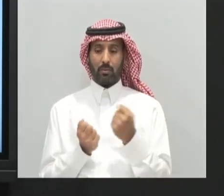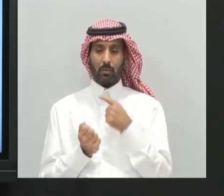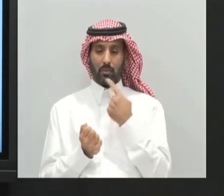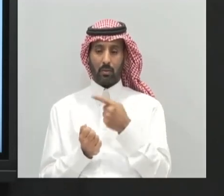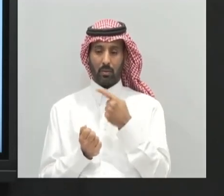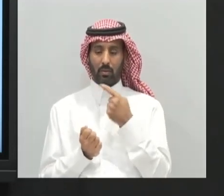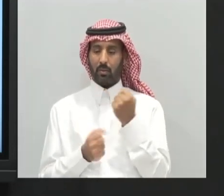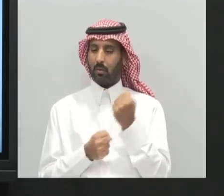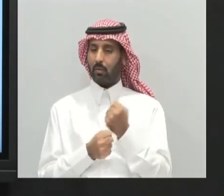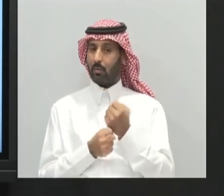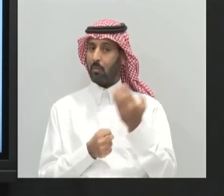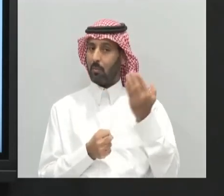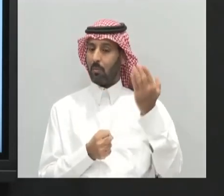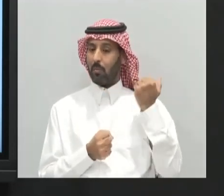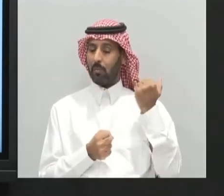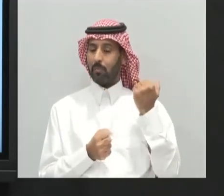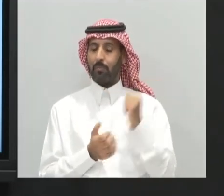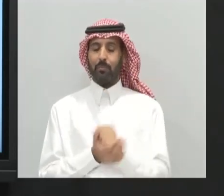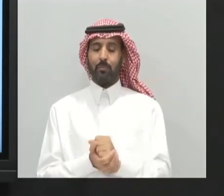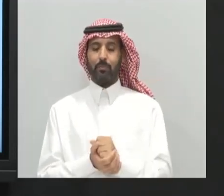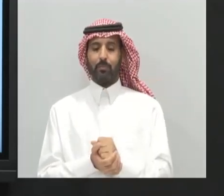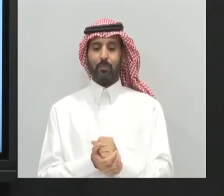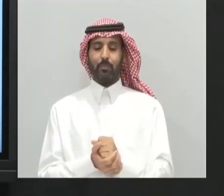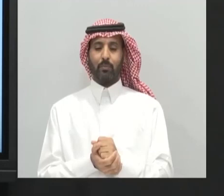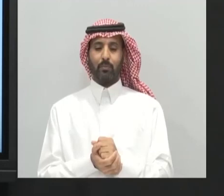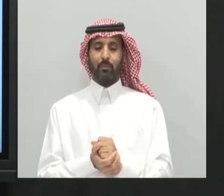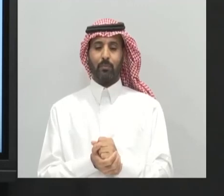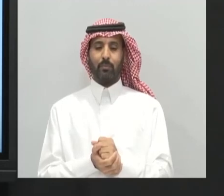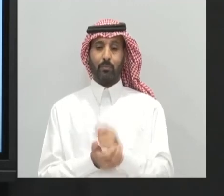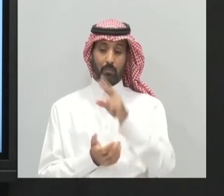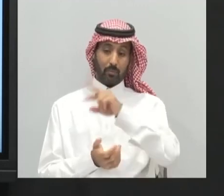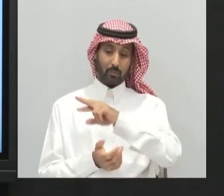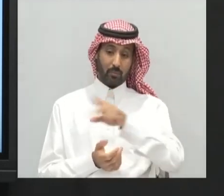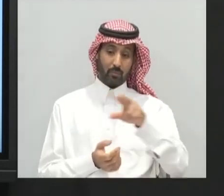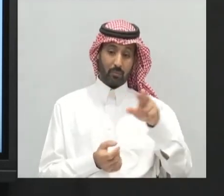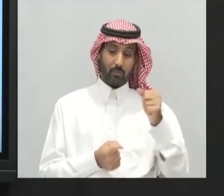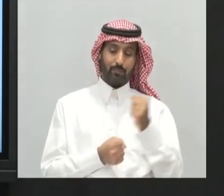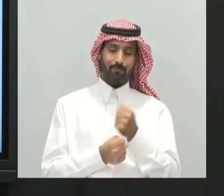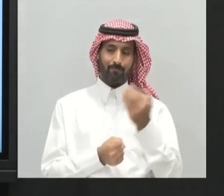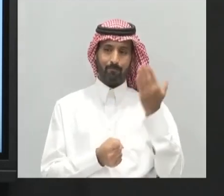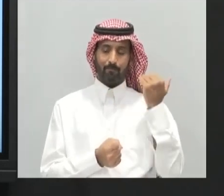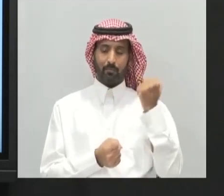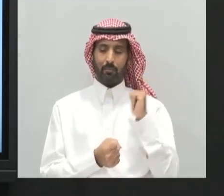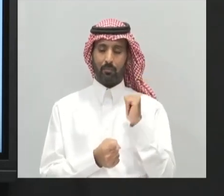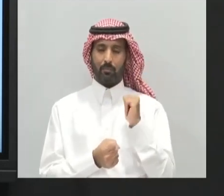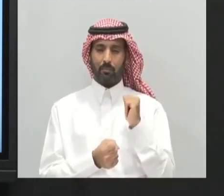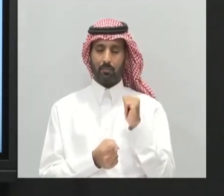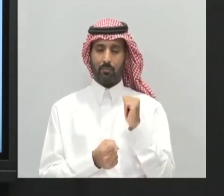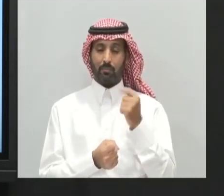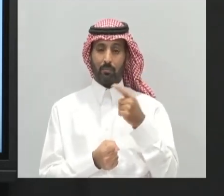pronouncing certain verbs and the past forms. And these verbs are called